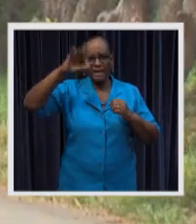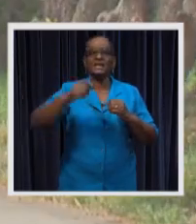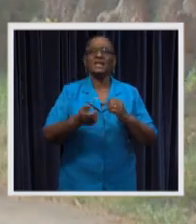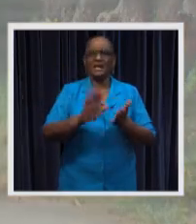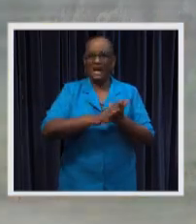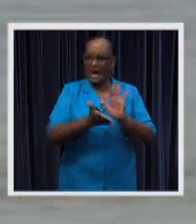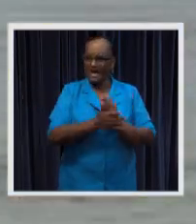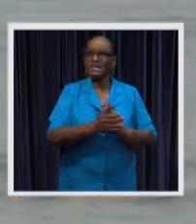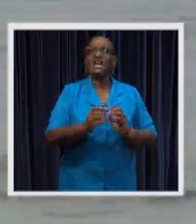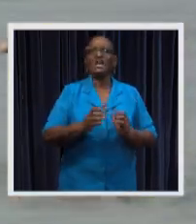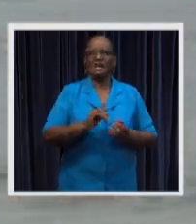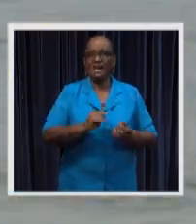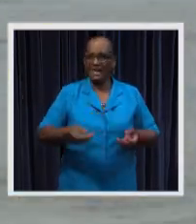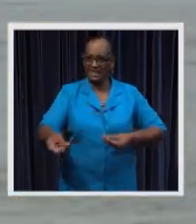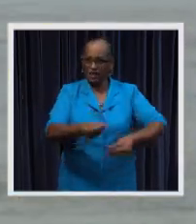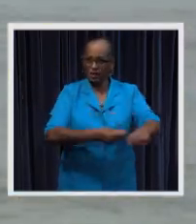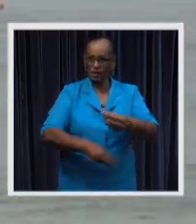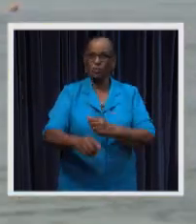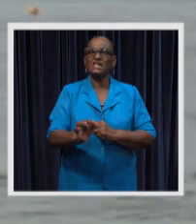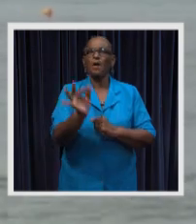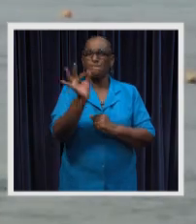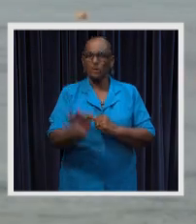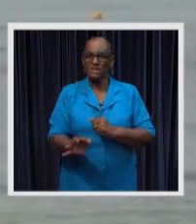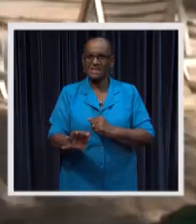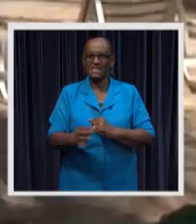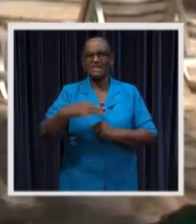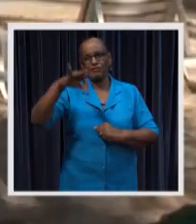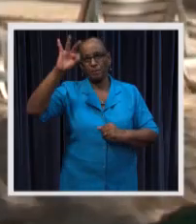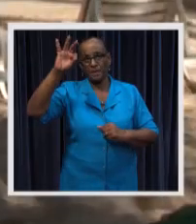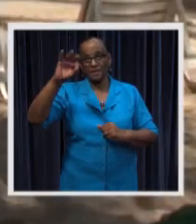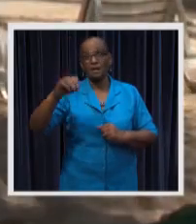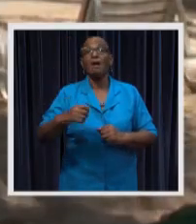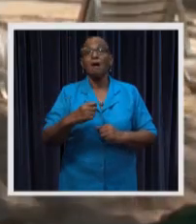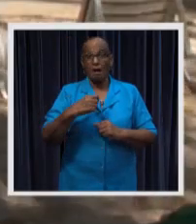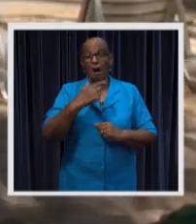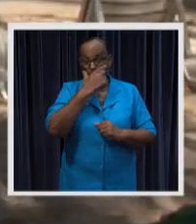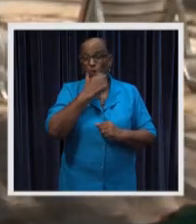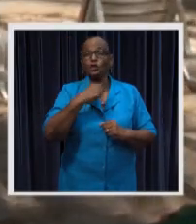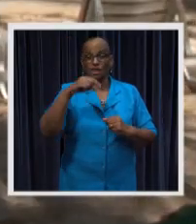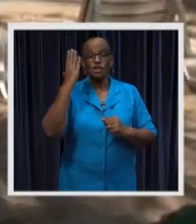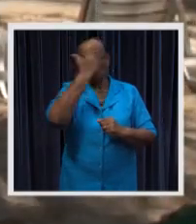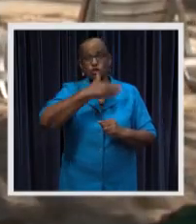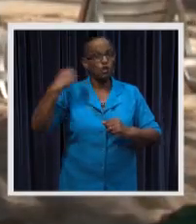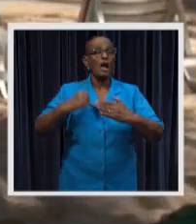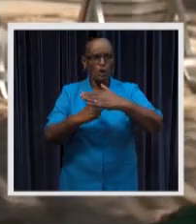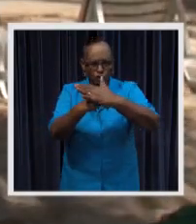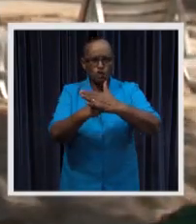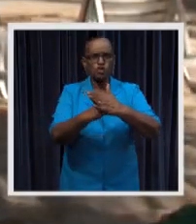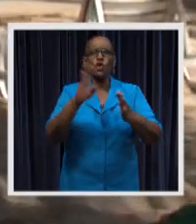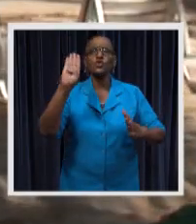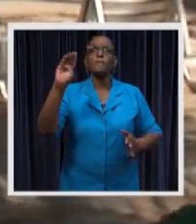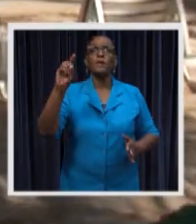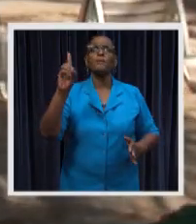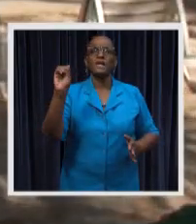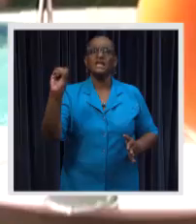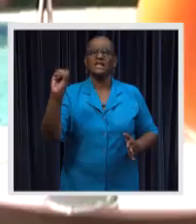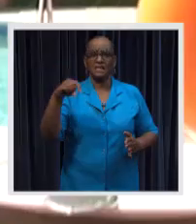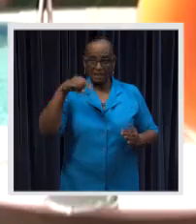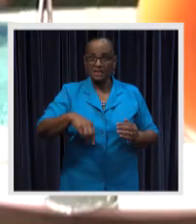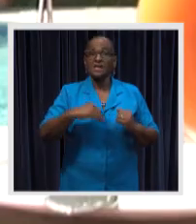its trade and economic position. According to President Bouterse, Suriname supports this objective of